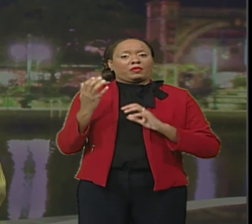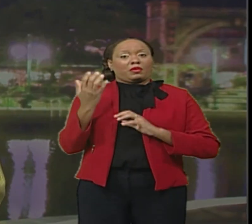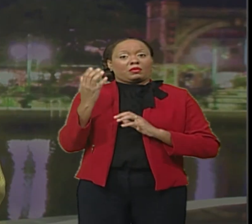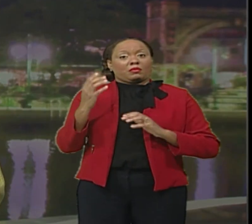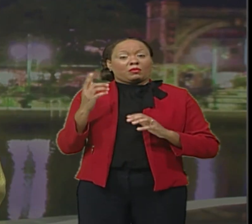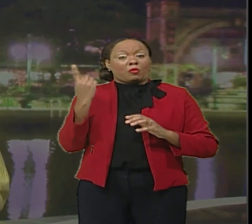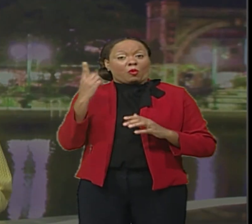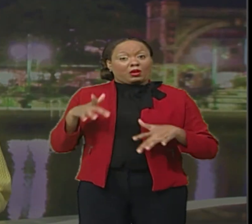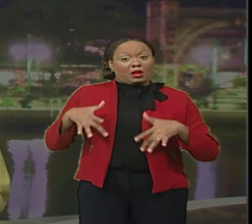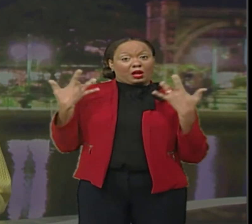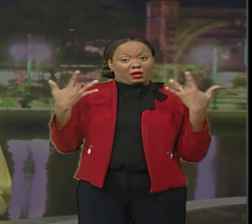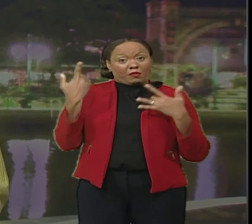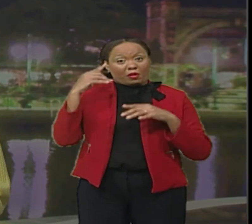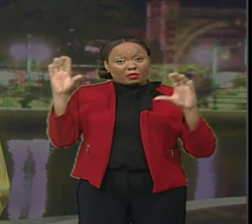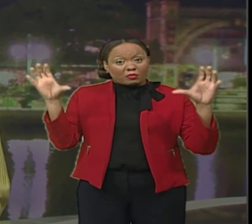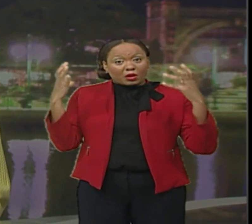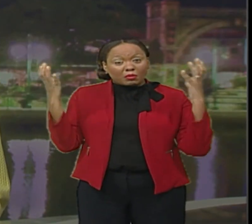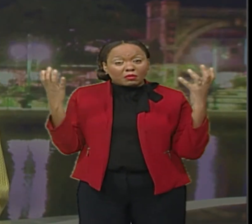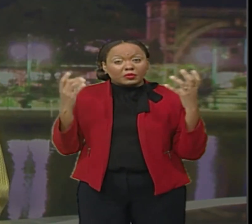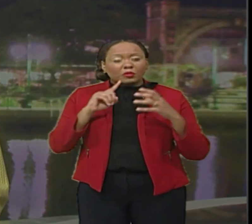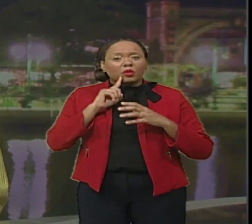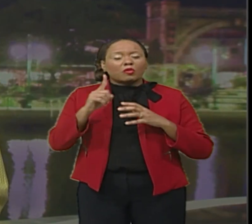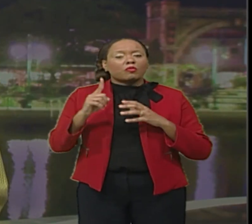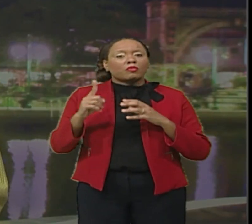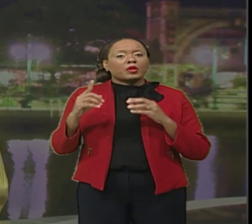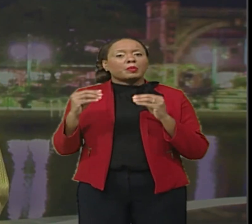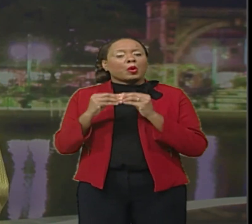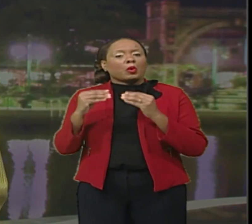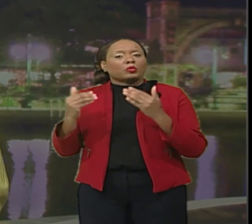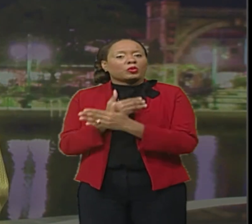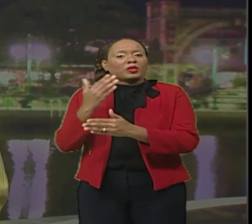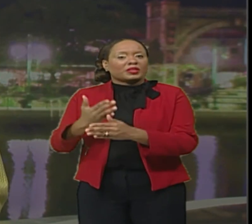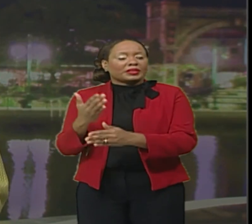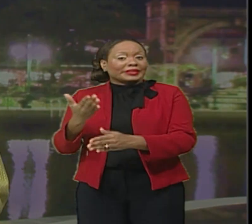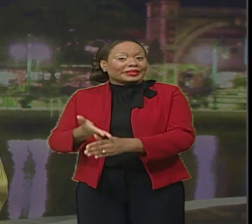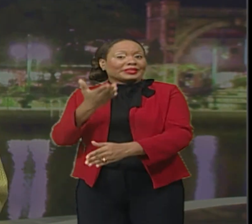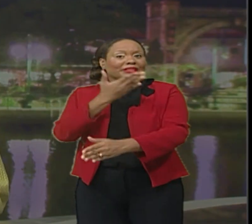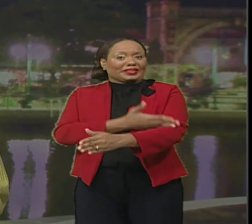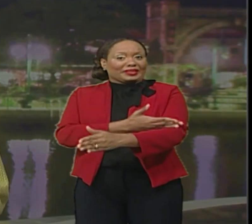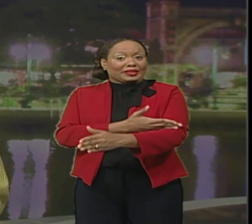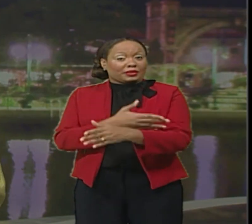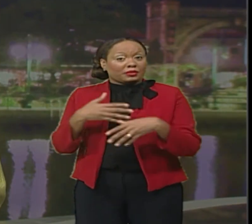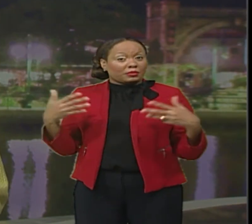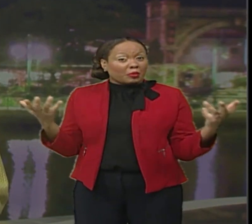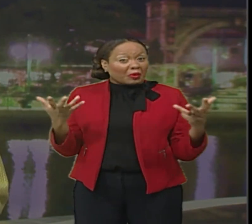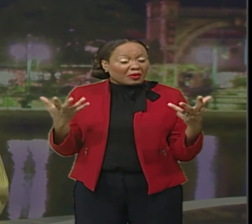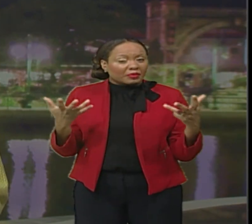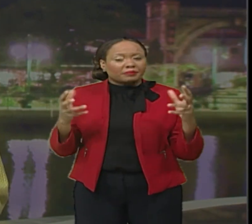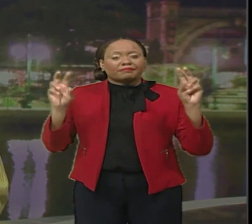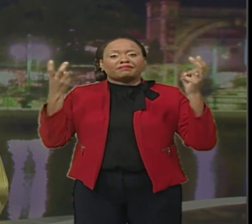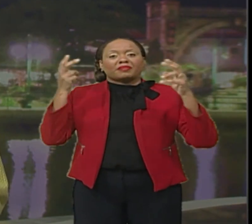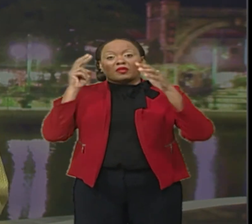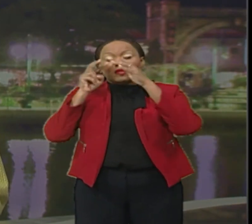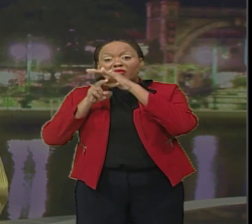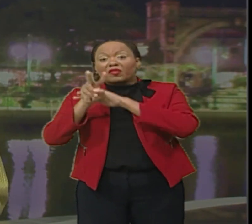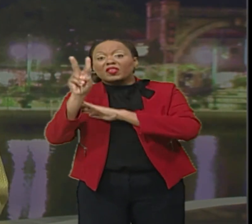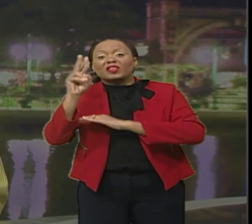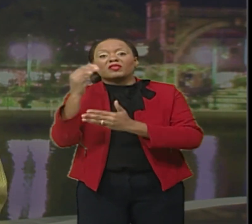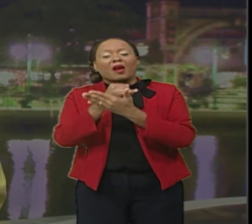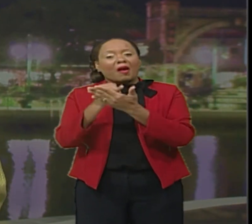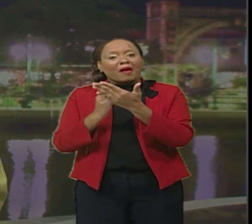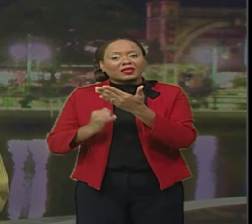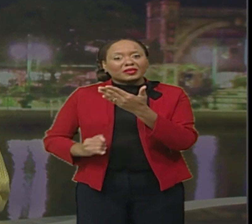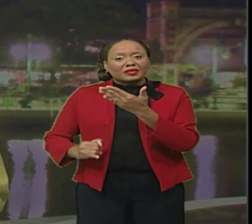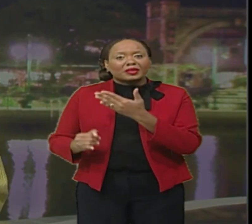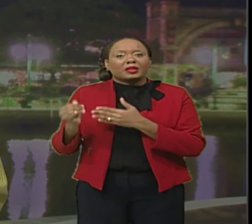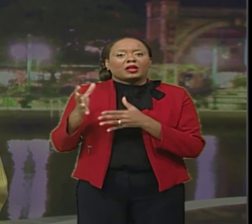Cropover calendar. The start of this year's Central Bank Cropover Visual Arts Festival will include a public village and art